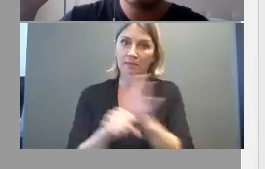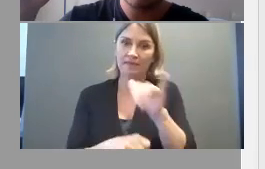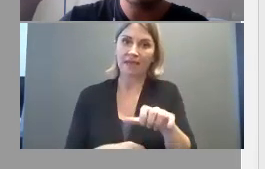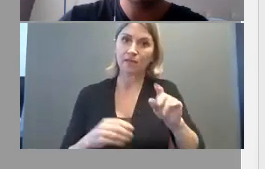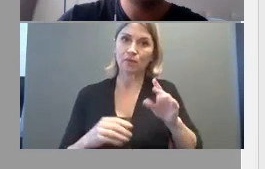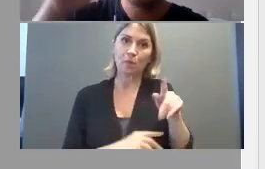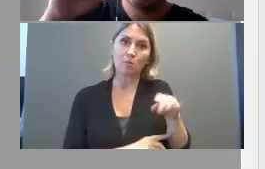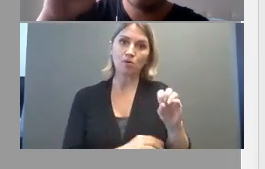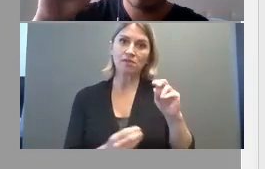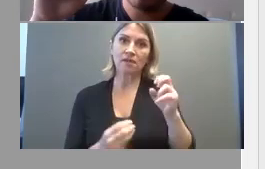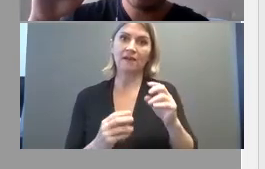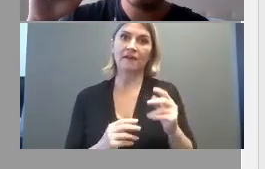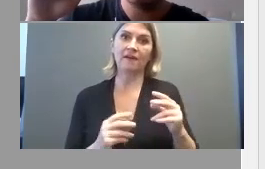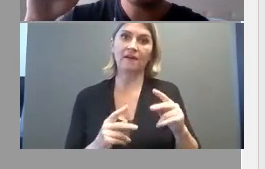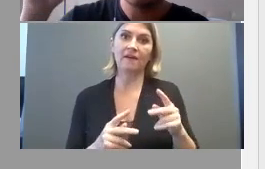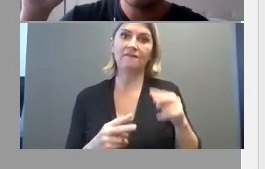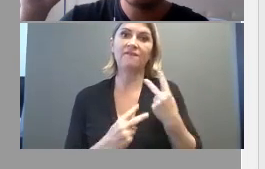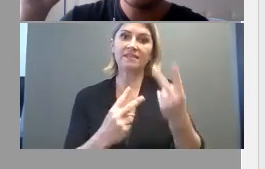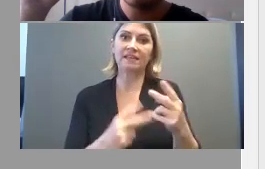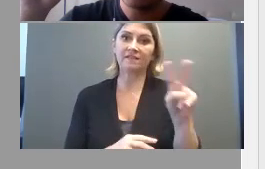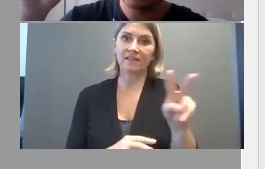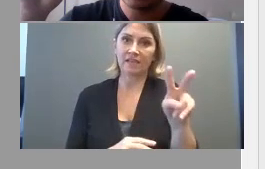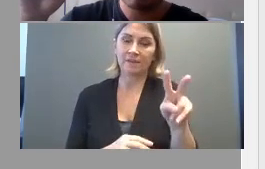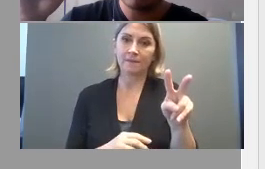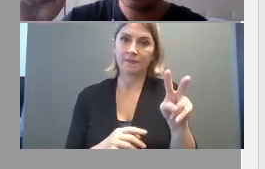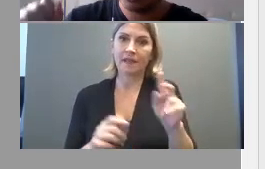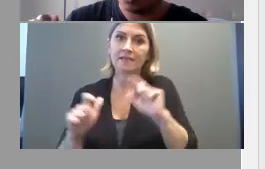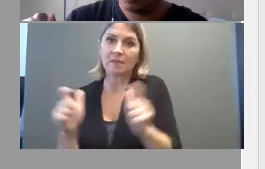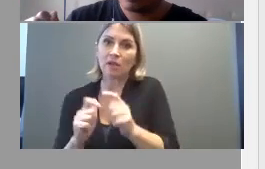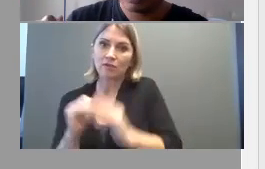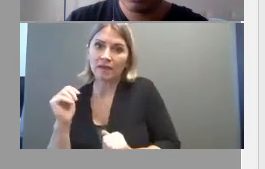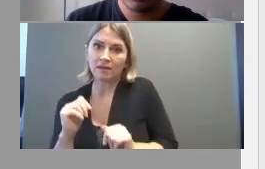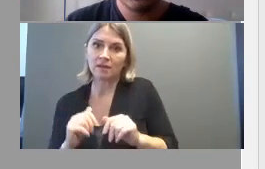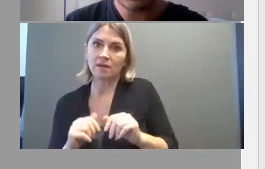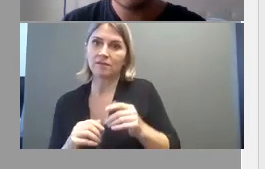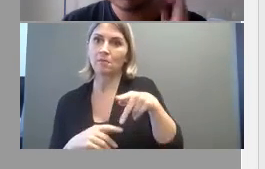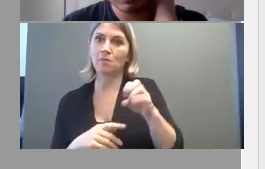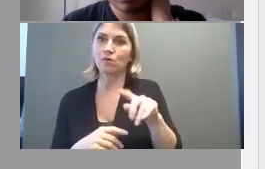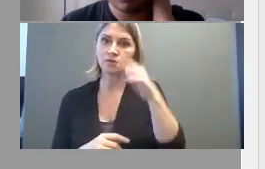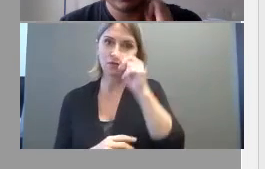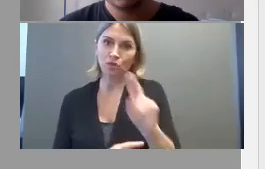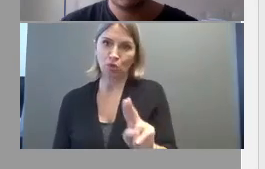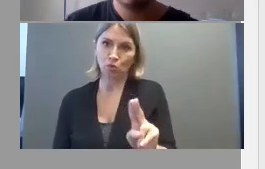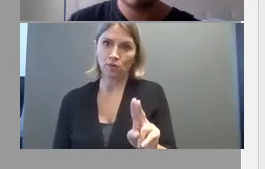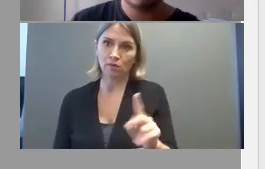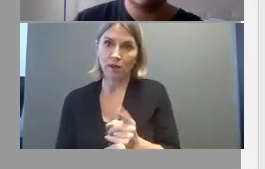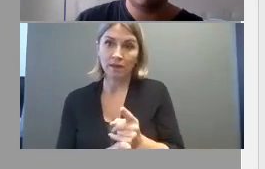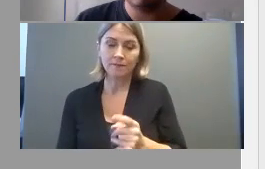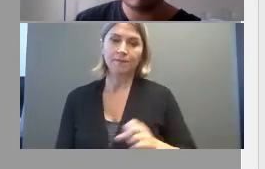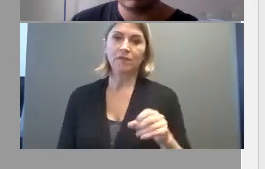post-visit number of V would be larger than V, but it would be smaller than the post-visit number of U, right? Okay,